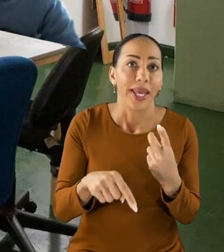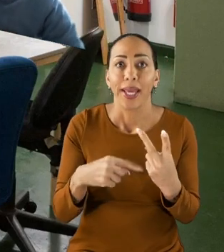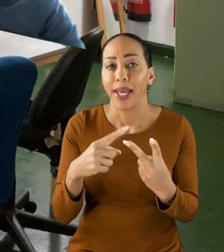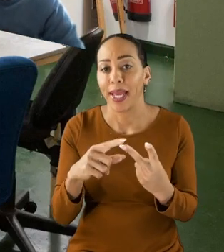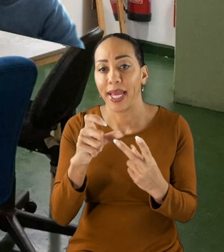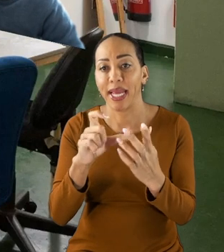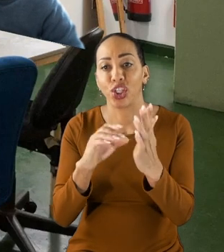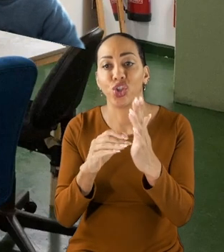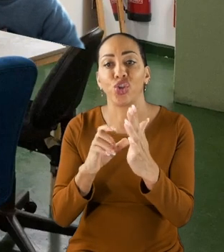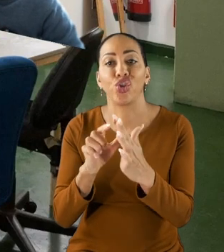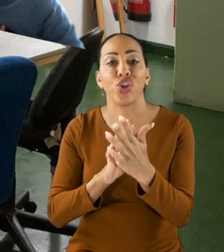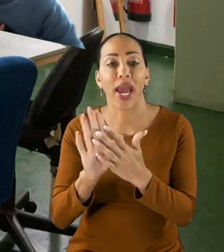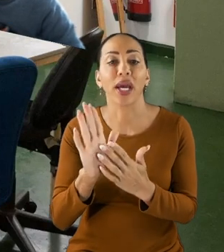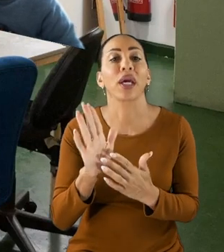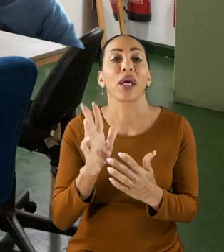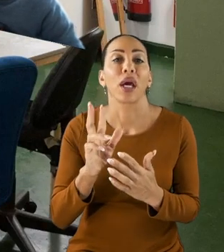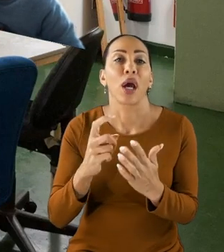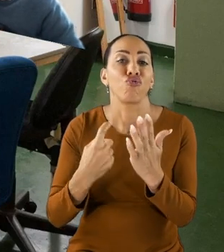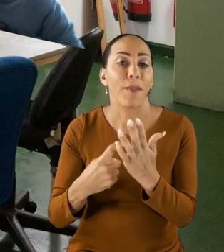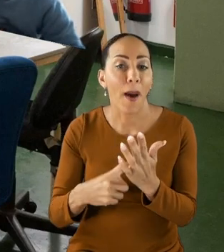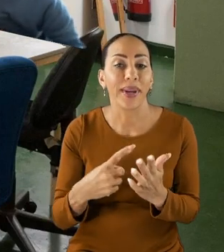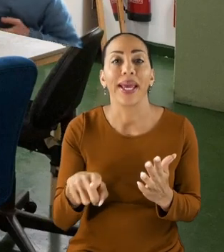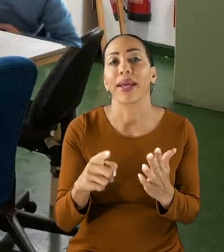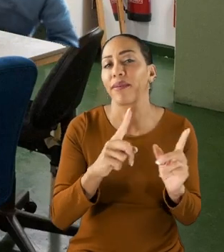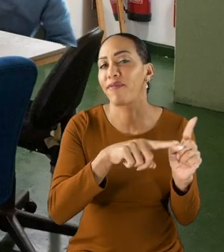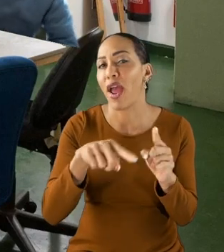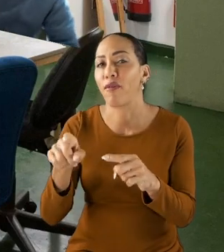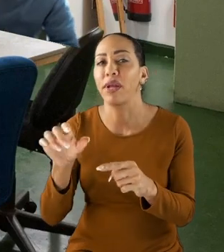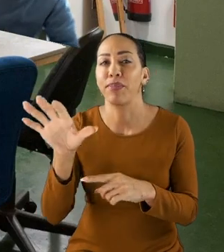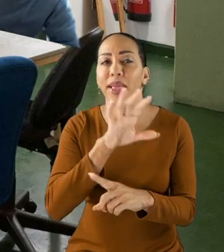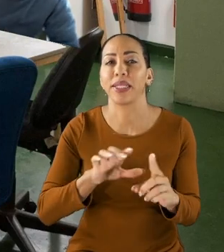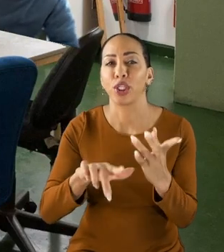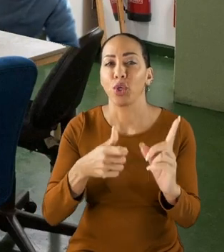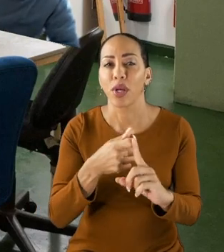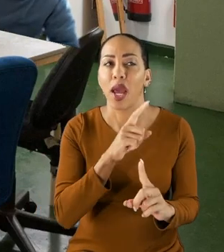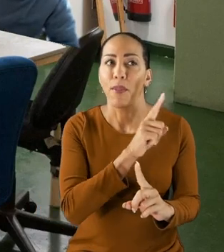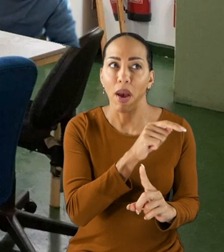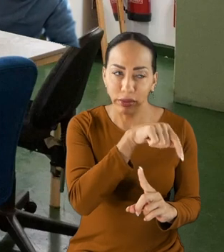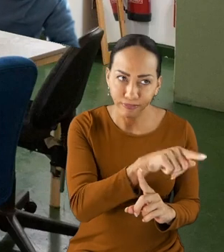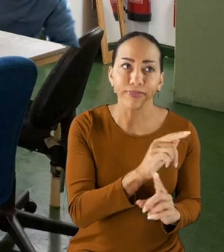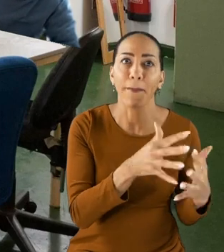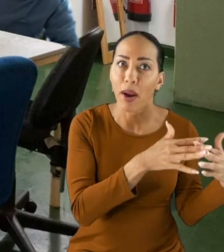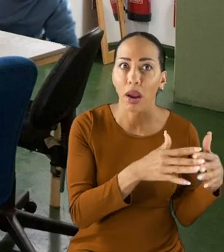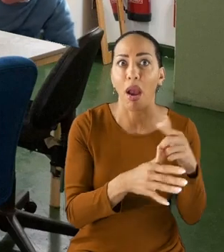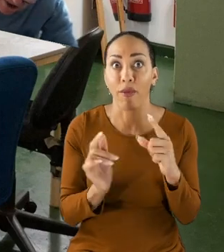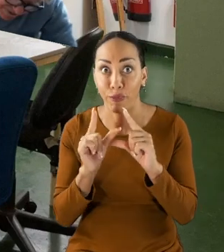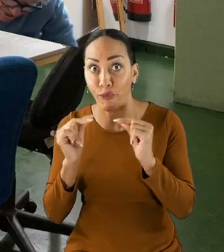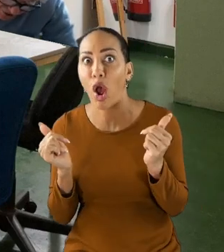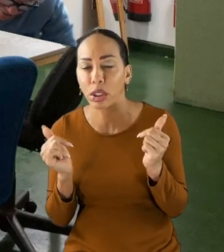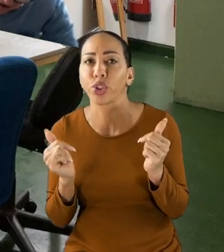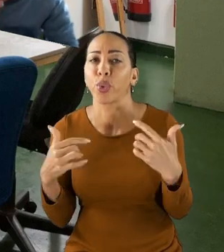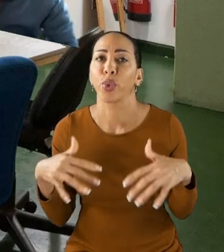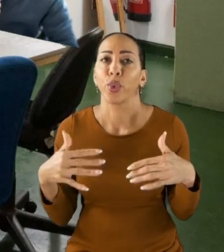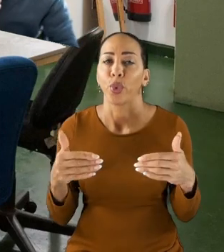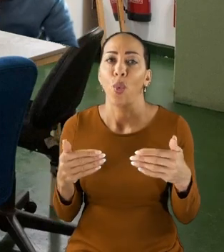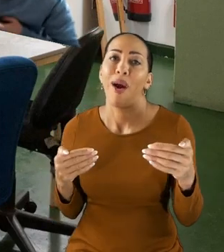and Czech Republic and various other places, the UK. It's the dominance of the US as sort of and France as